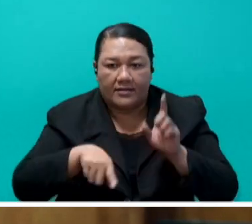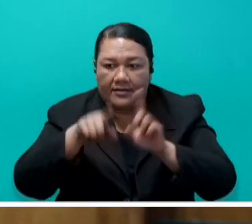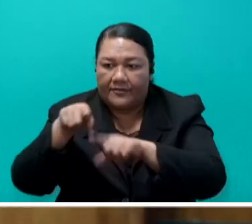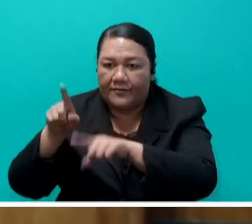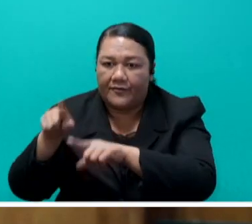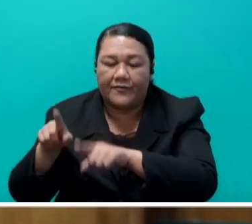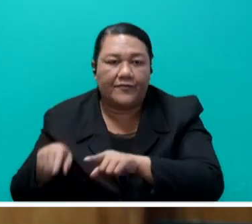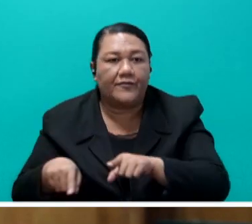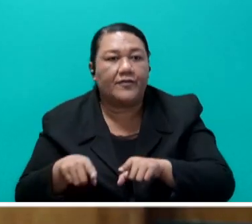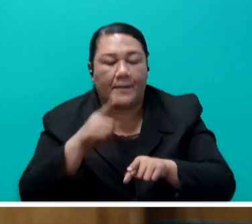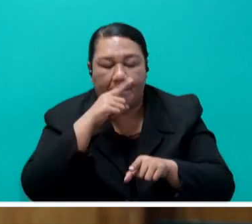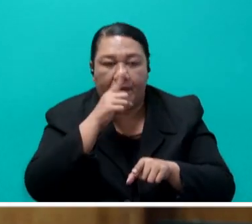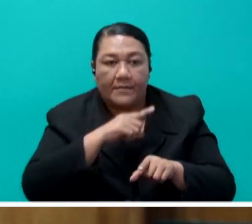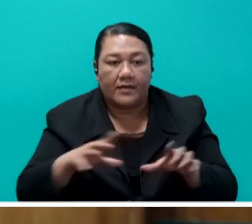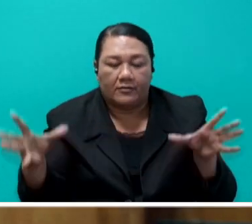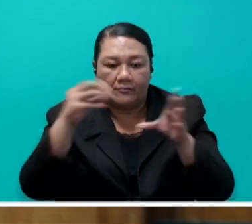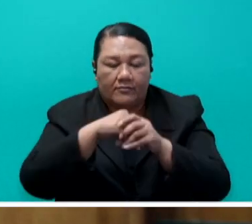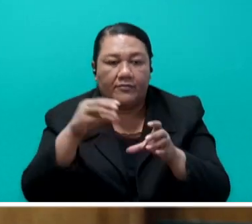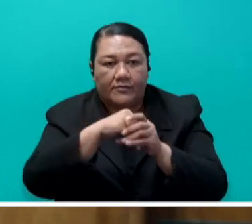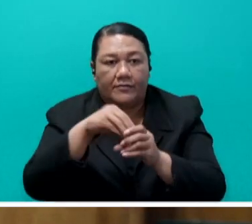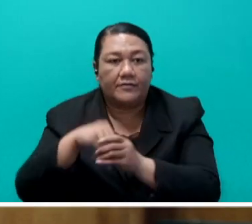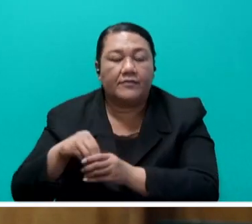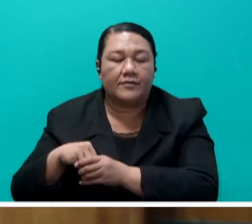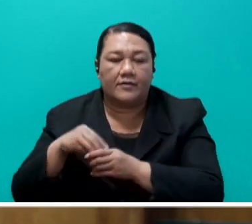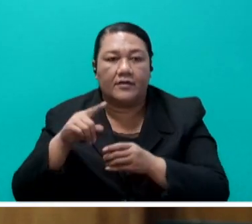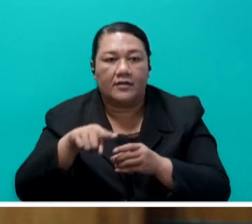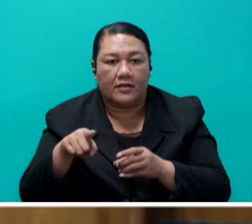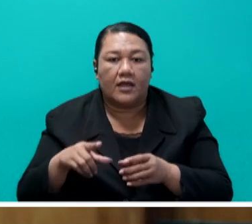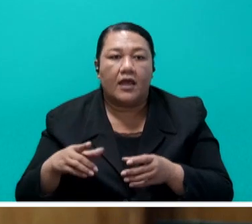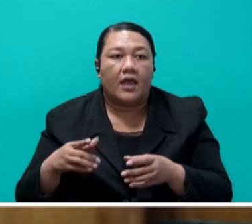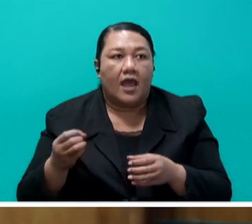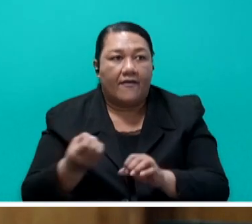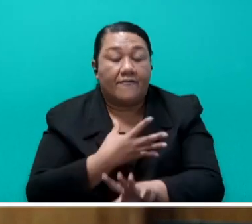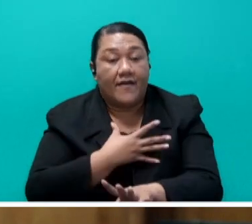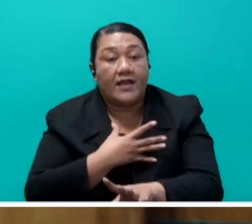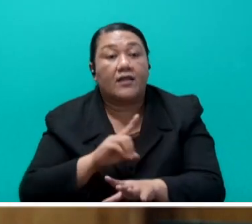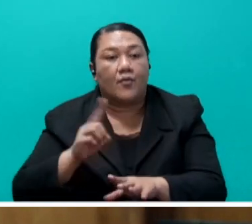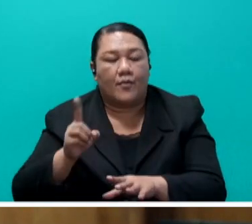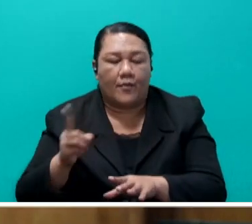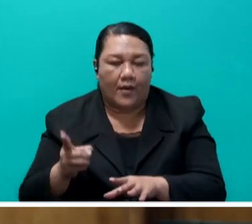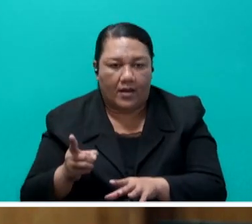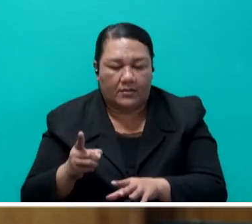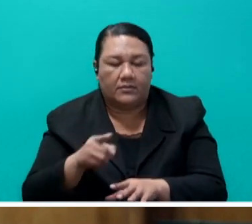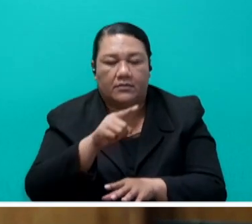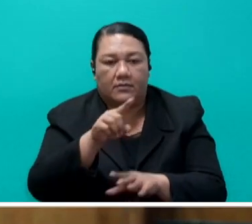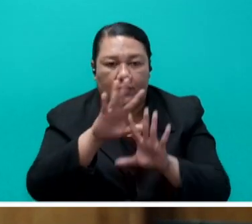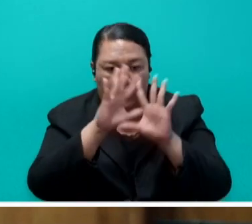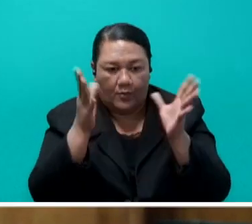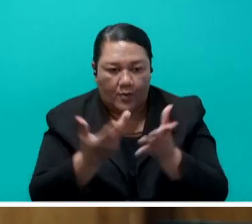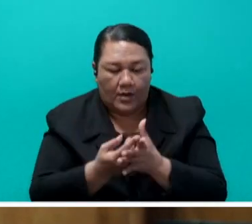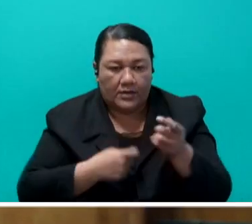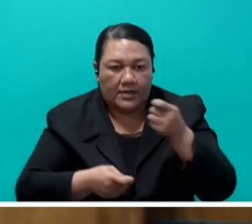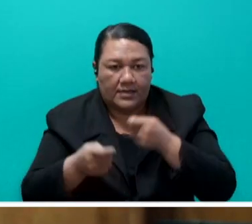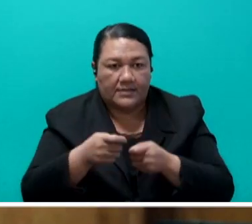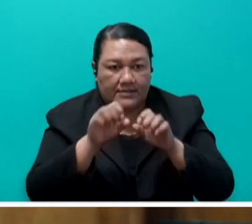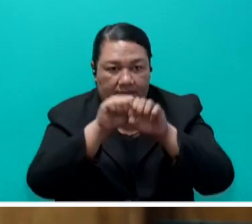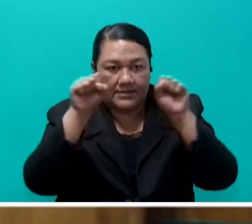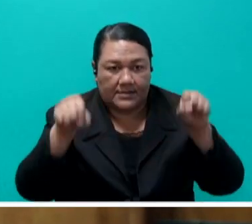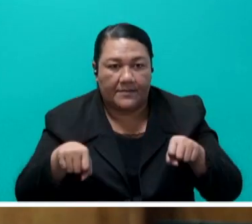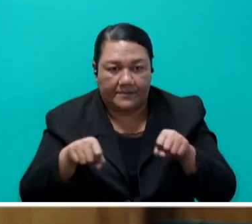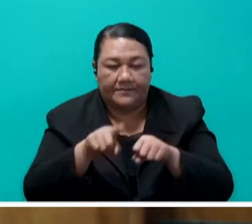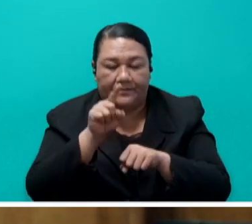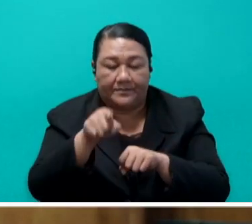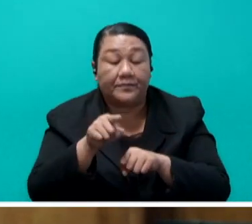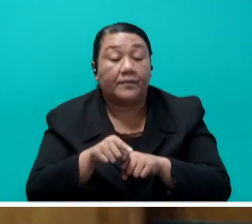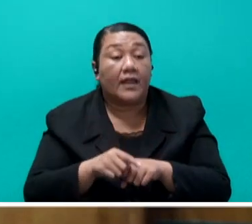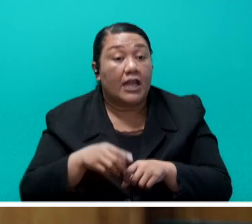assessment of how WTO member policies affect the world trading system. It is crucial to clarify that this